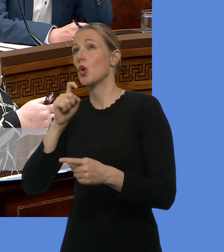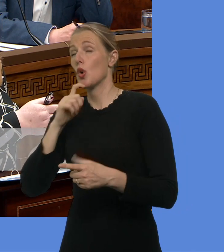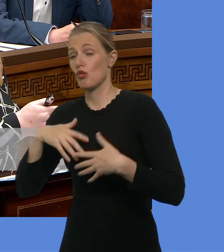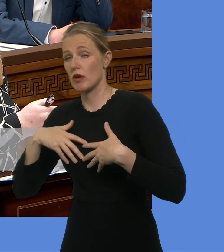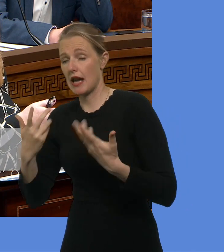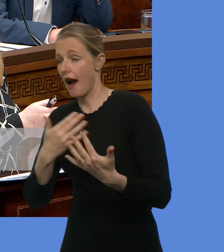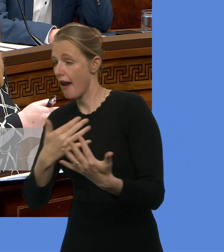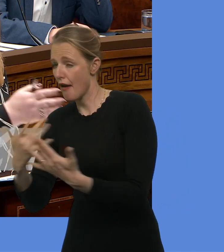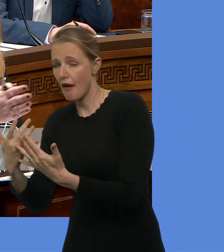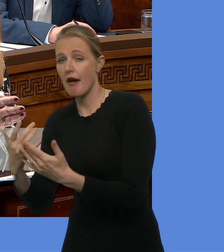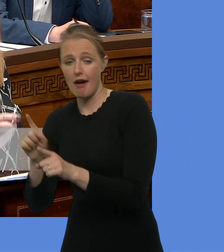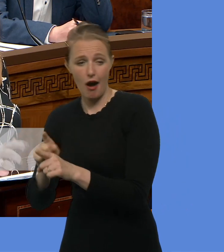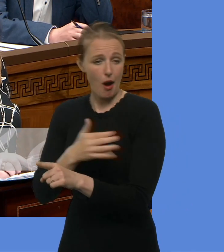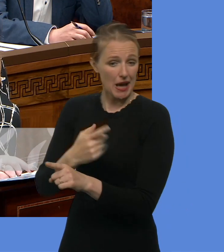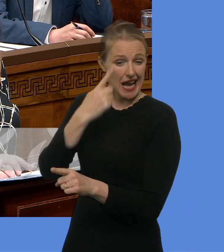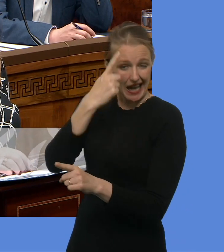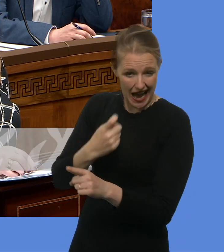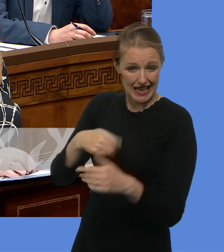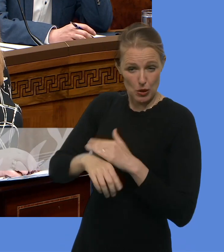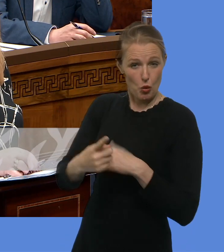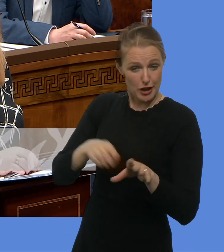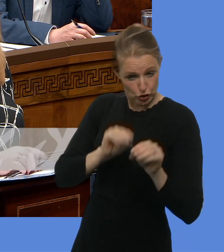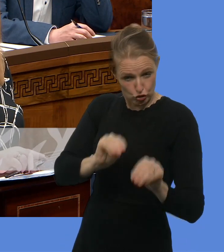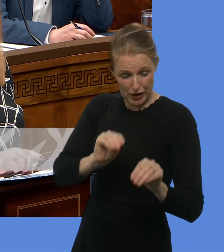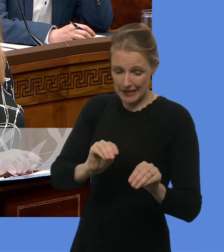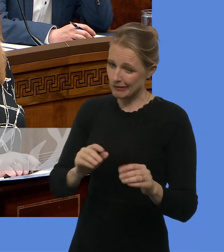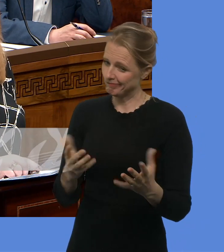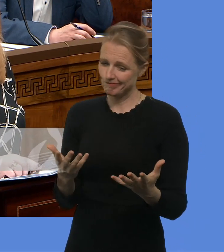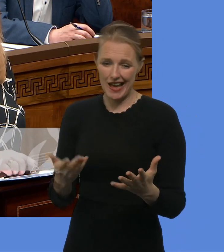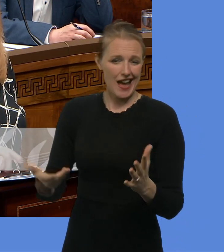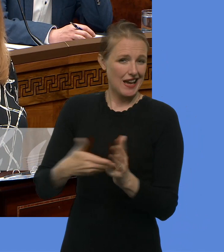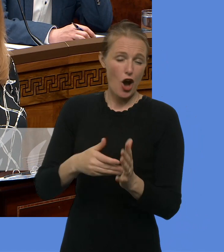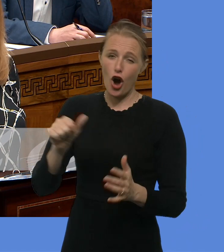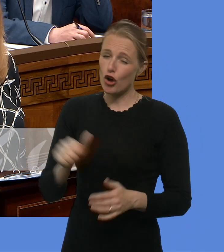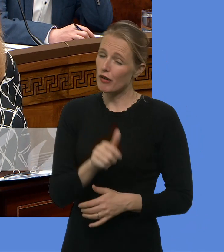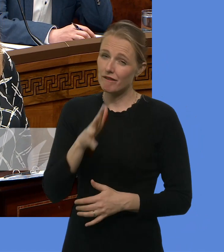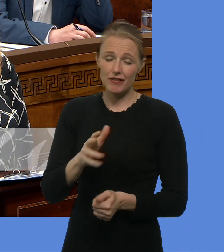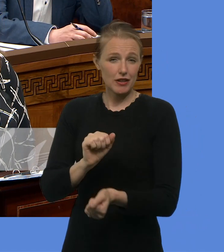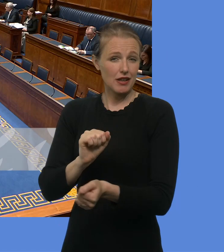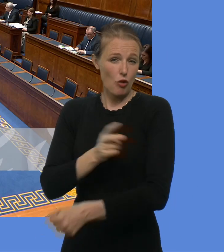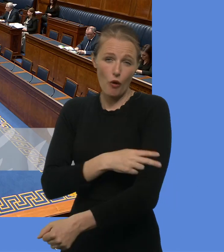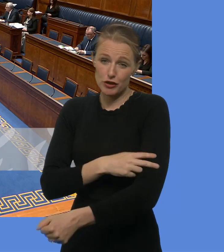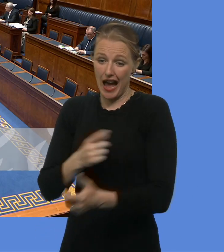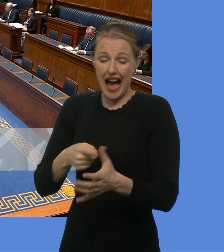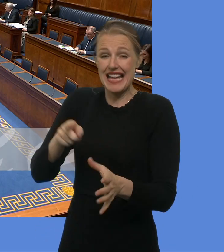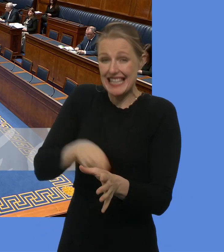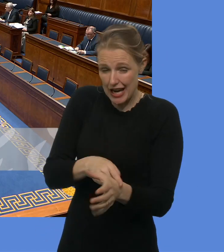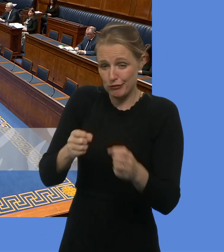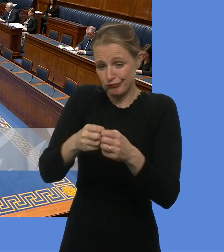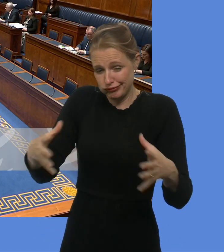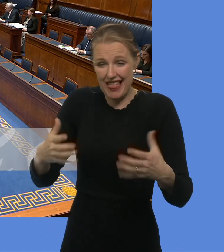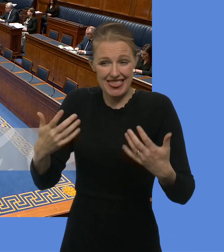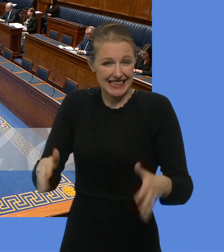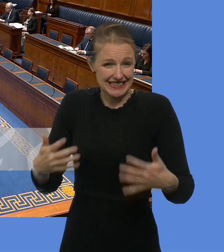and the limitation on numbers that can go through in a single year, we can probably only add around 150 officers per annum to the police numbers. Paul